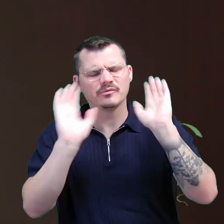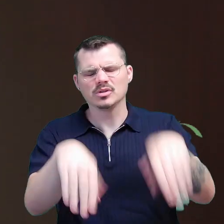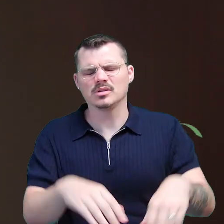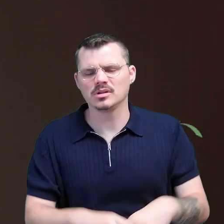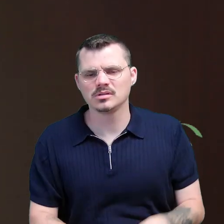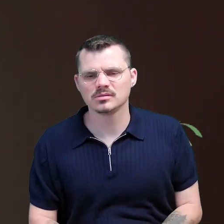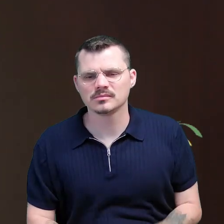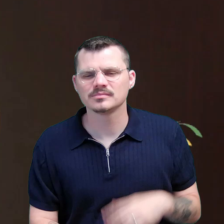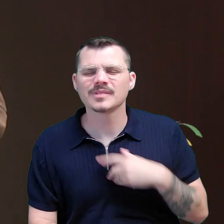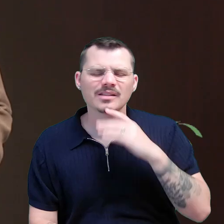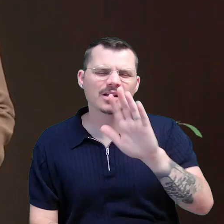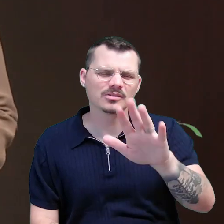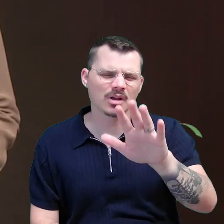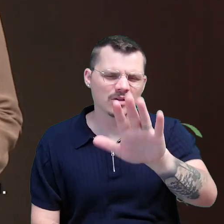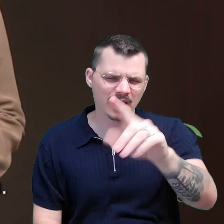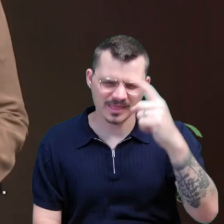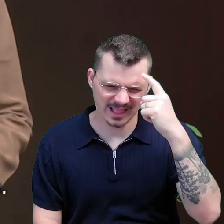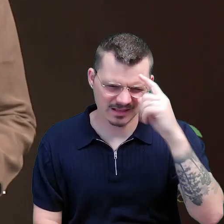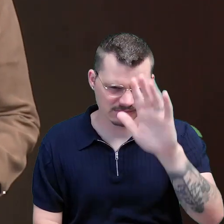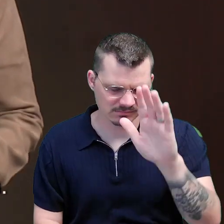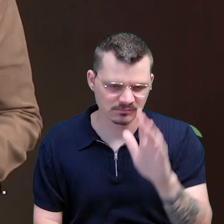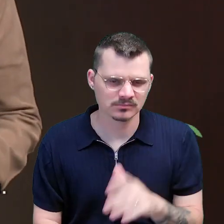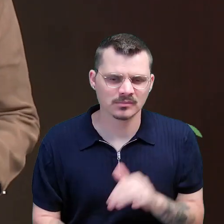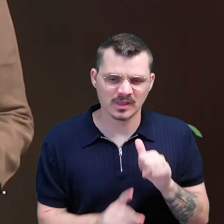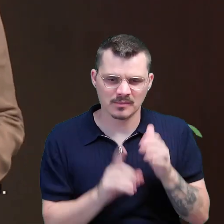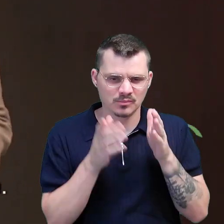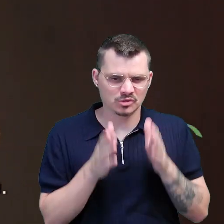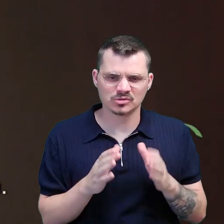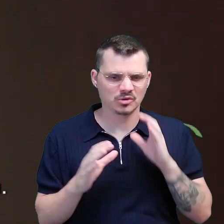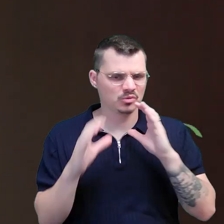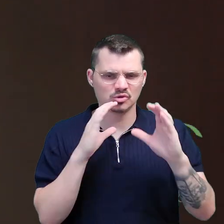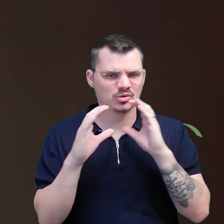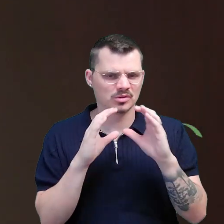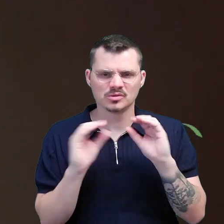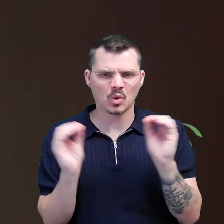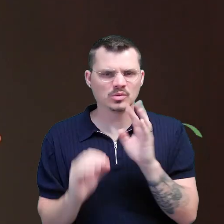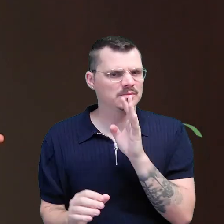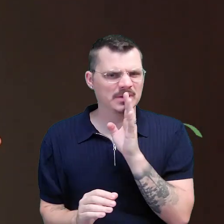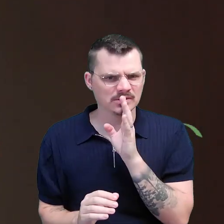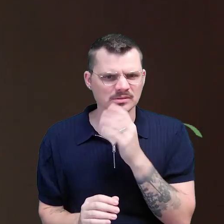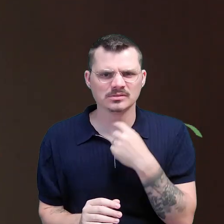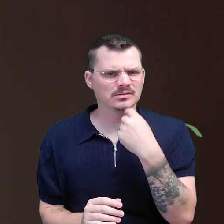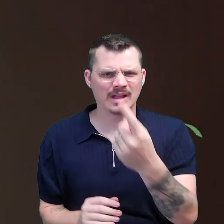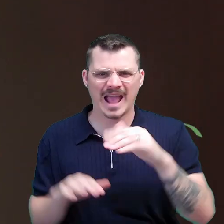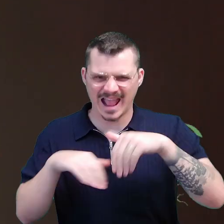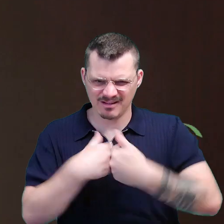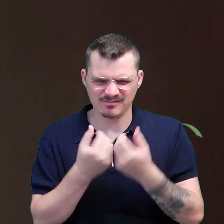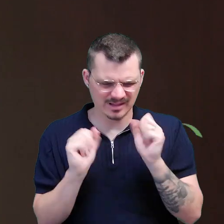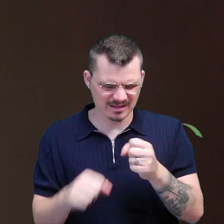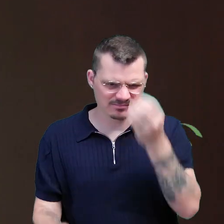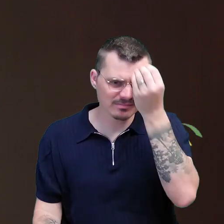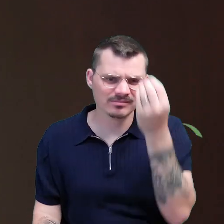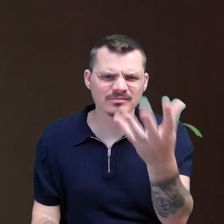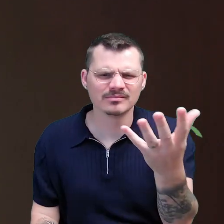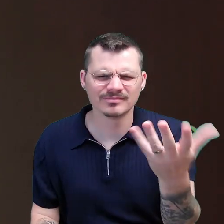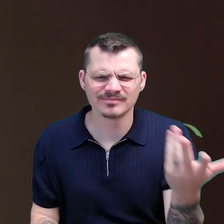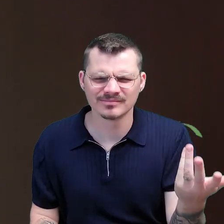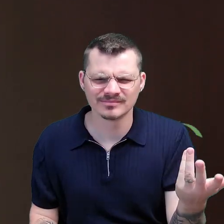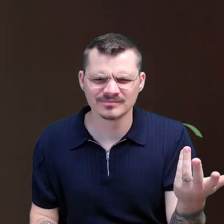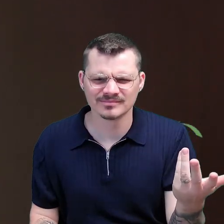I'm like, well, think about it for a minute. This guy communicates without speech. How else is he going to tell us?